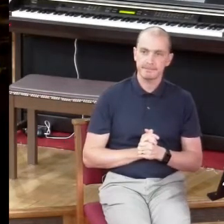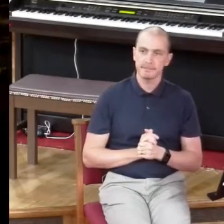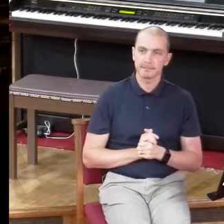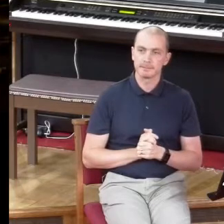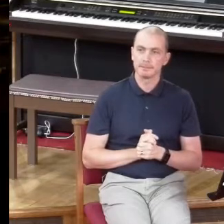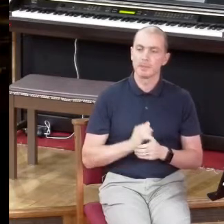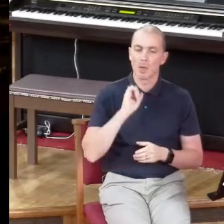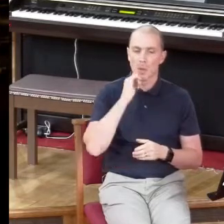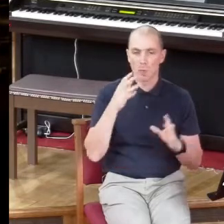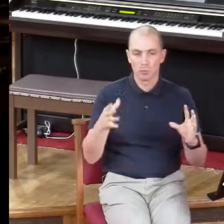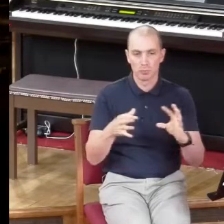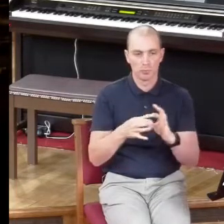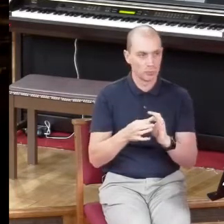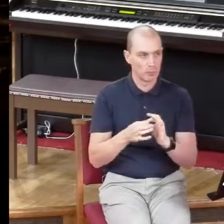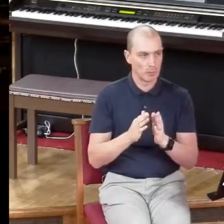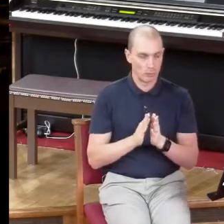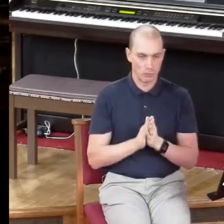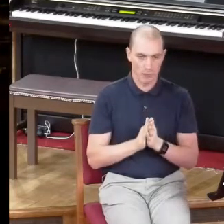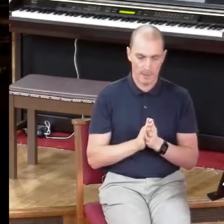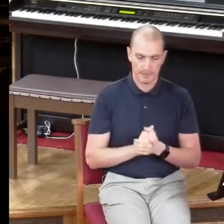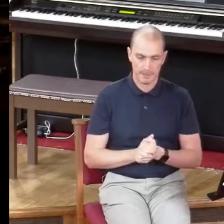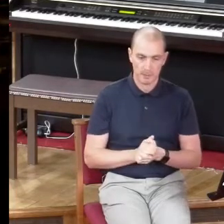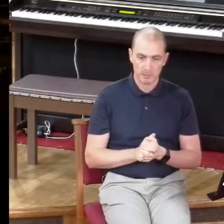Join together in prayer. Let us pray.